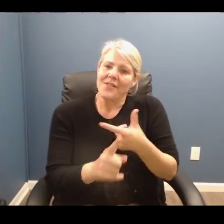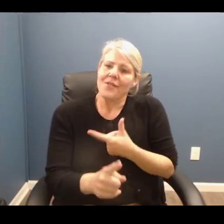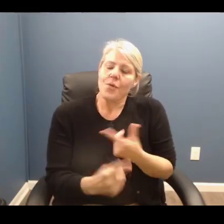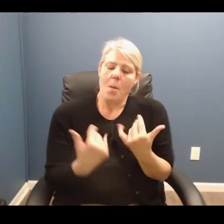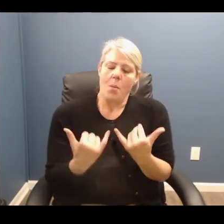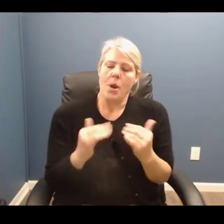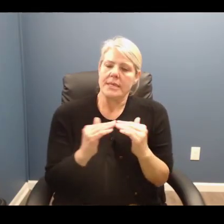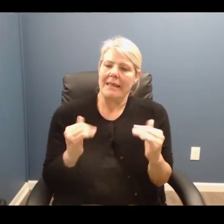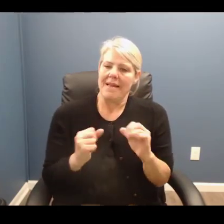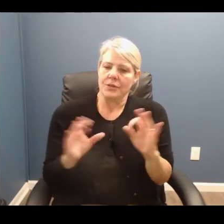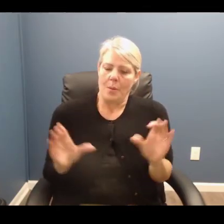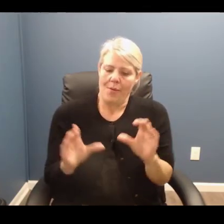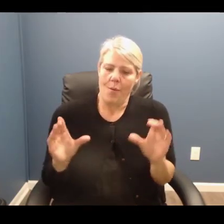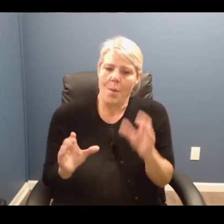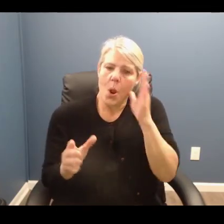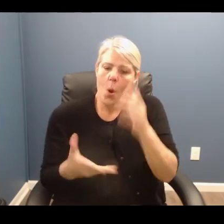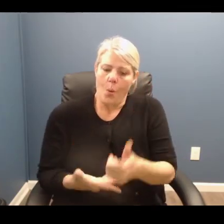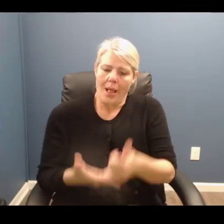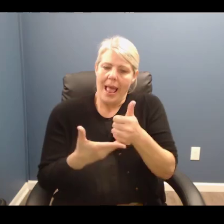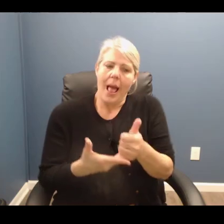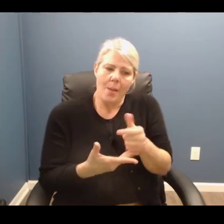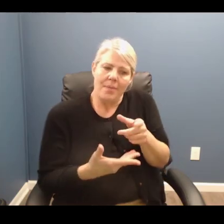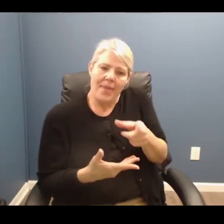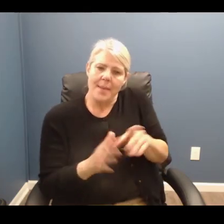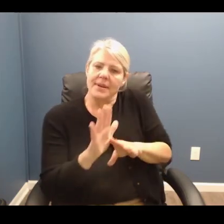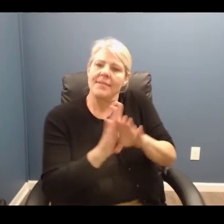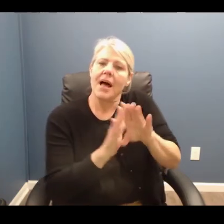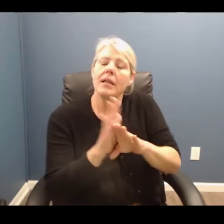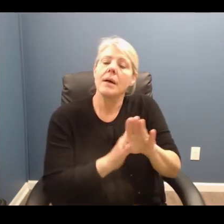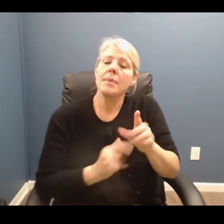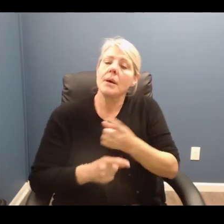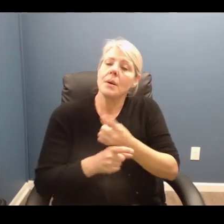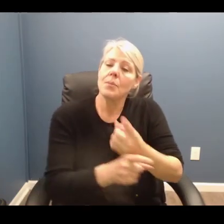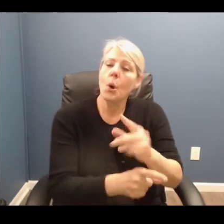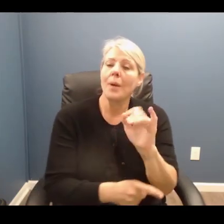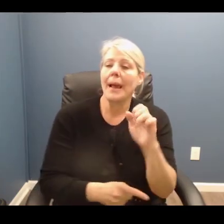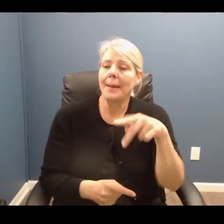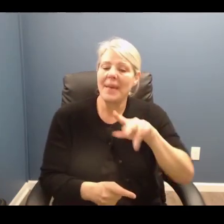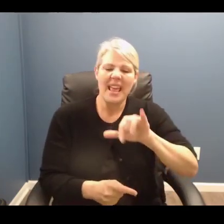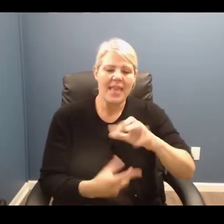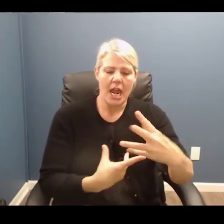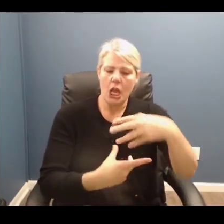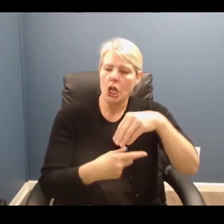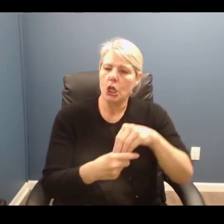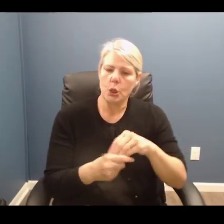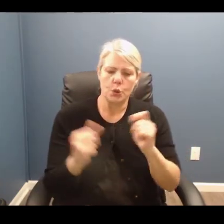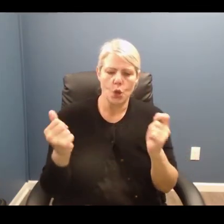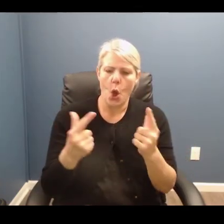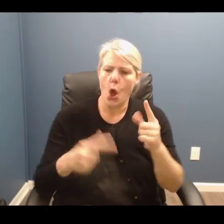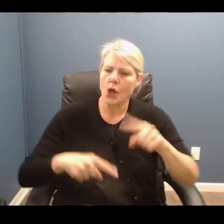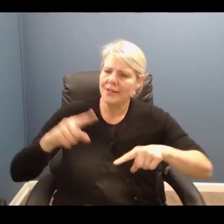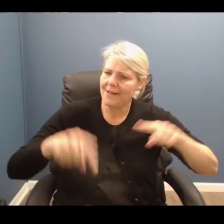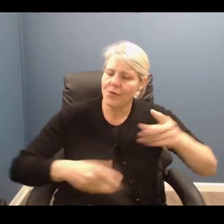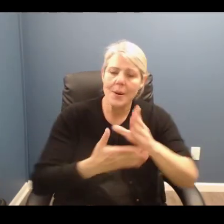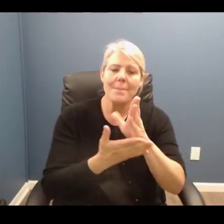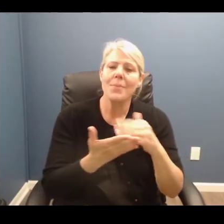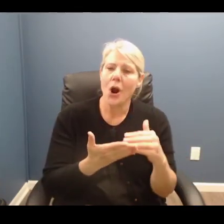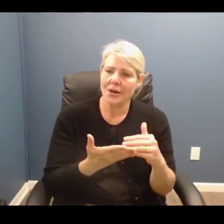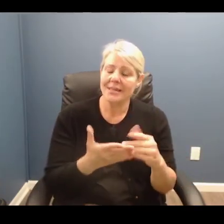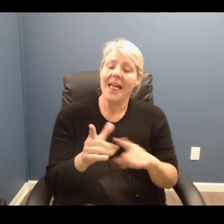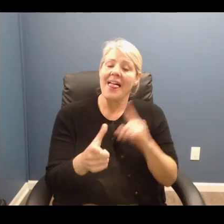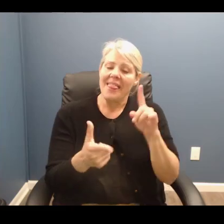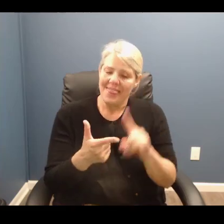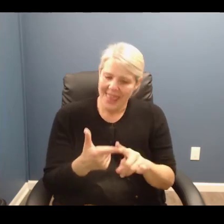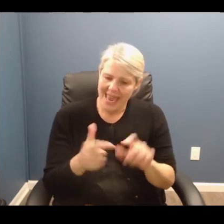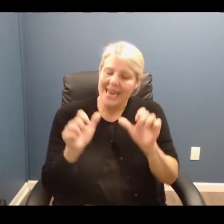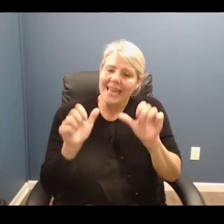to connect and help the ARC to develop an appropriate IEP that includes all the pieces that connect in order for there to